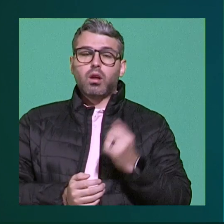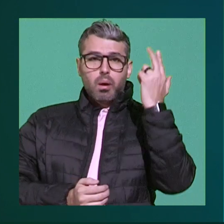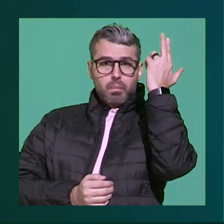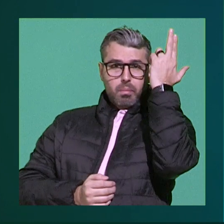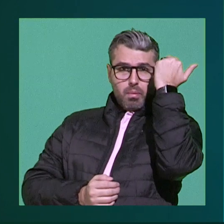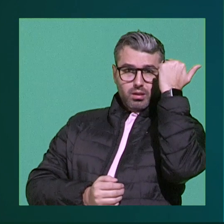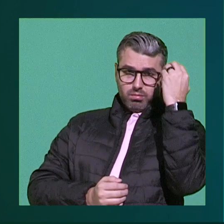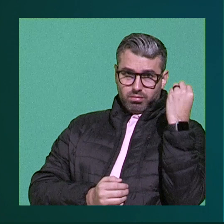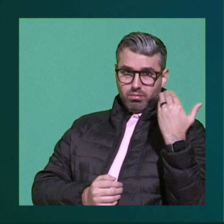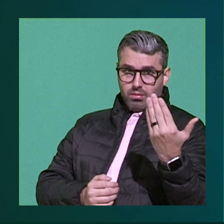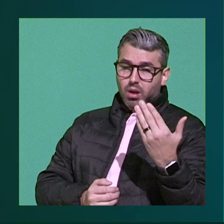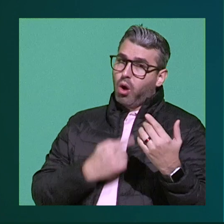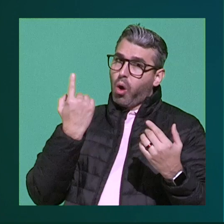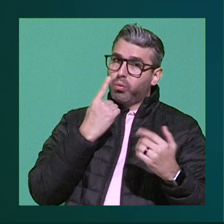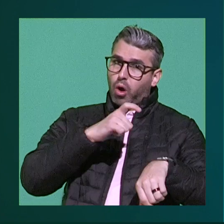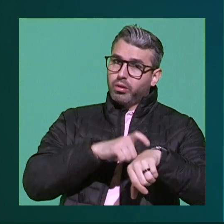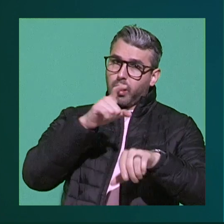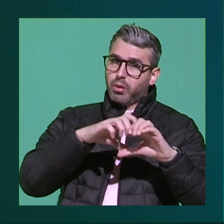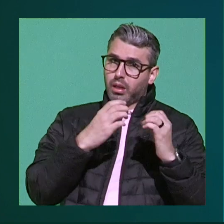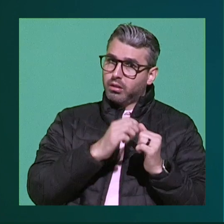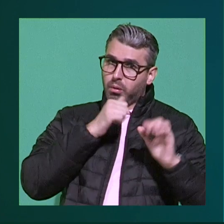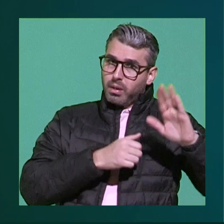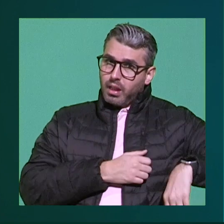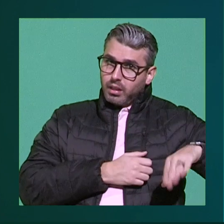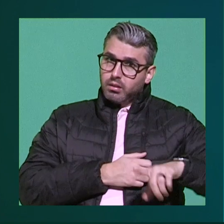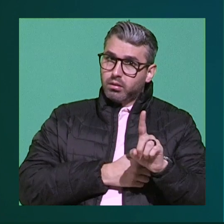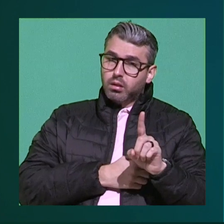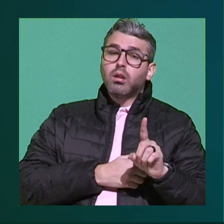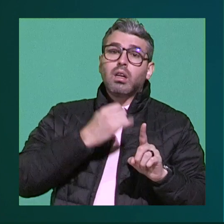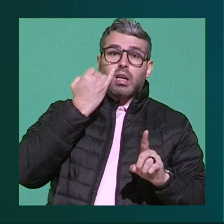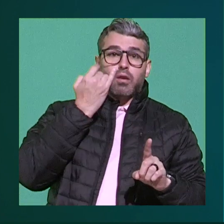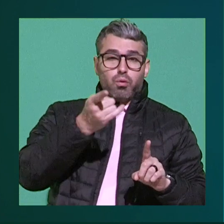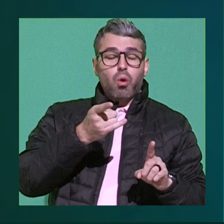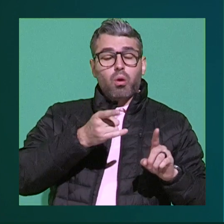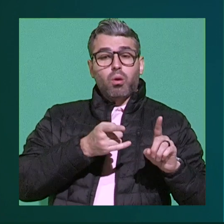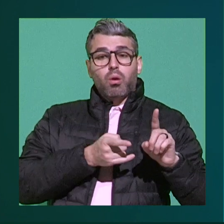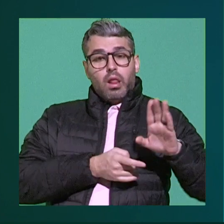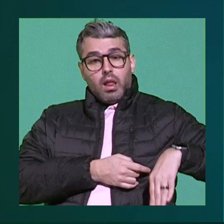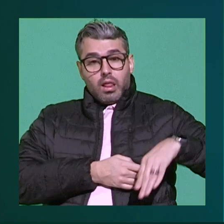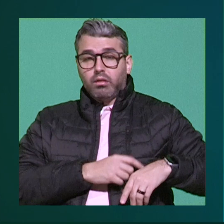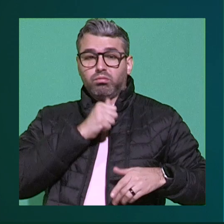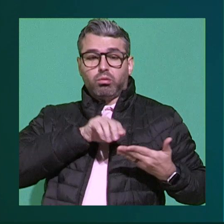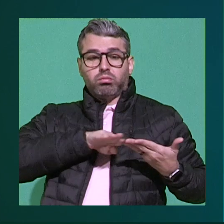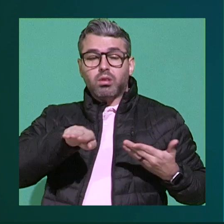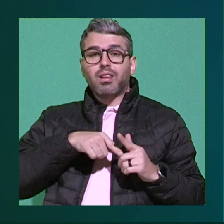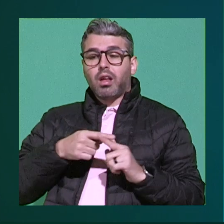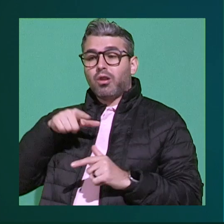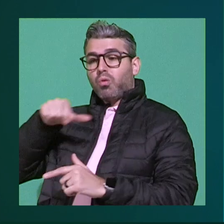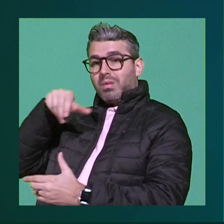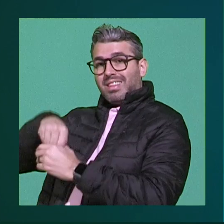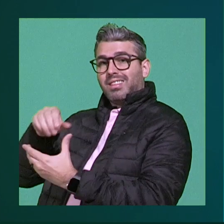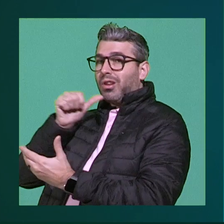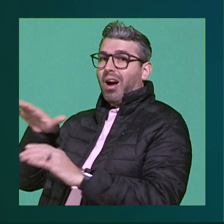Mustangs, quick reminder to be on time to all of your classes. You must clear tardies and be off the no activities list before you can participate in school